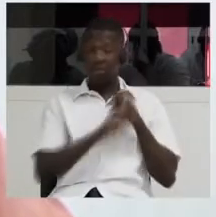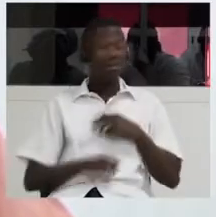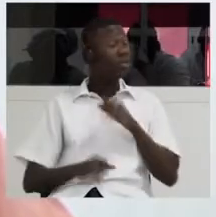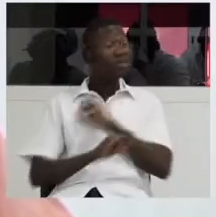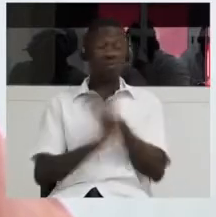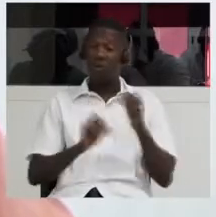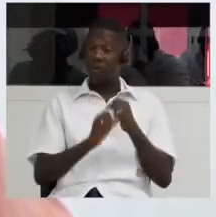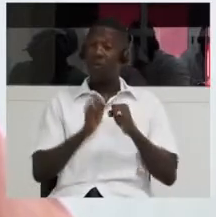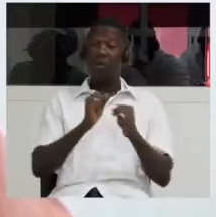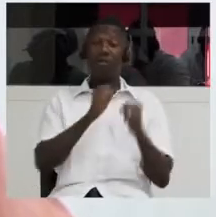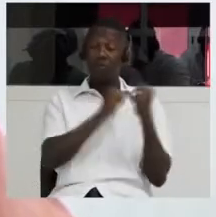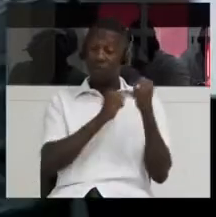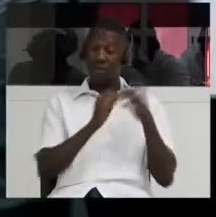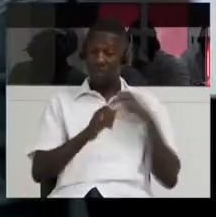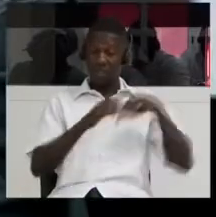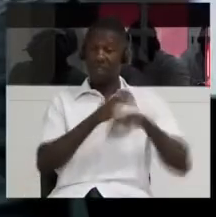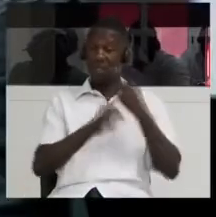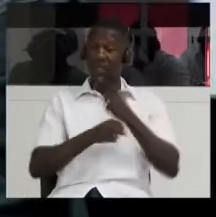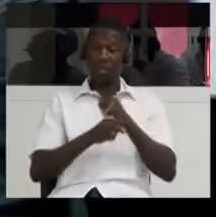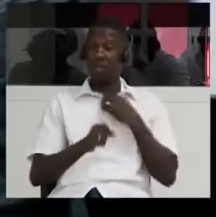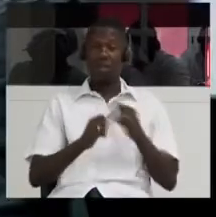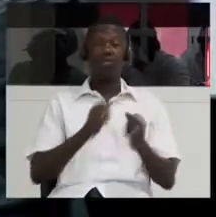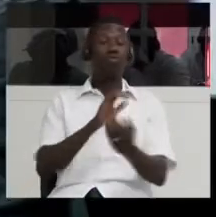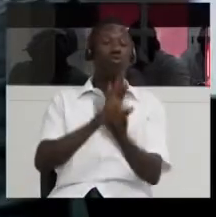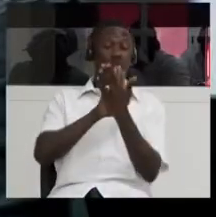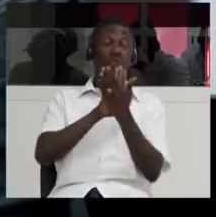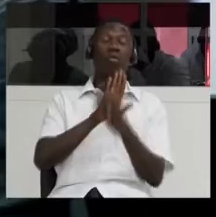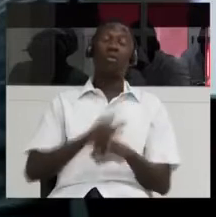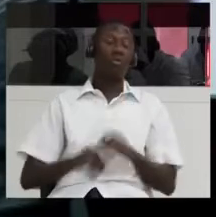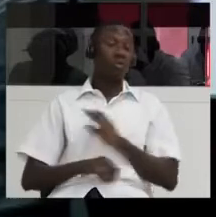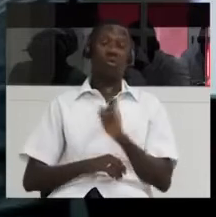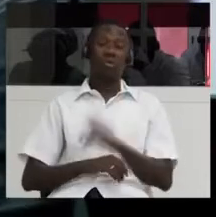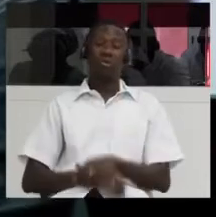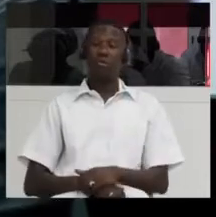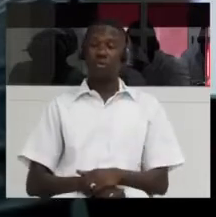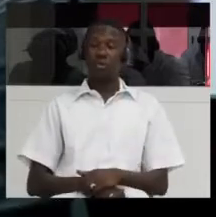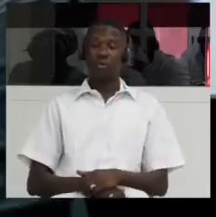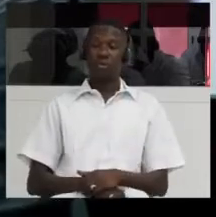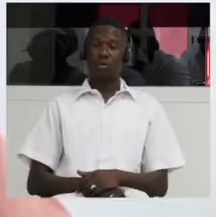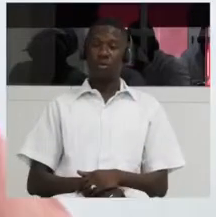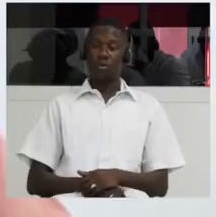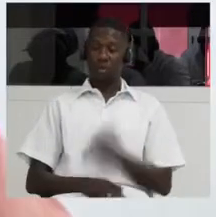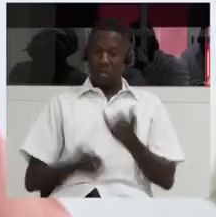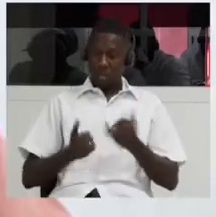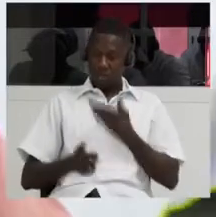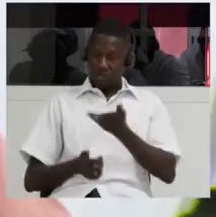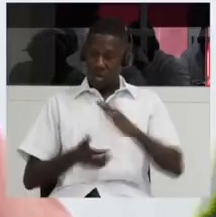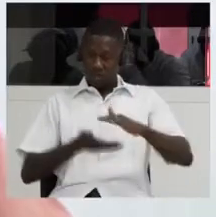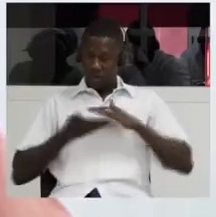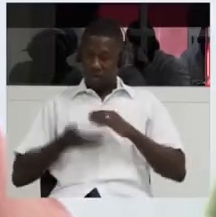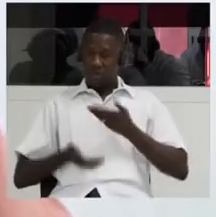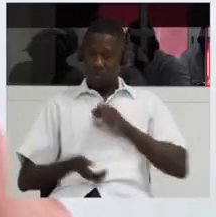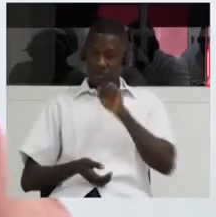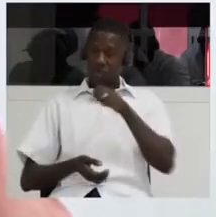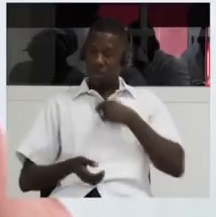us. So and now that you have received the armory keys, what did you do? Everybody went in for your personal weapon.